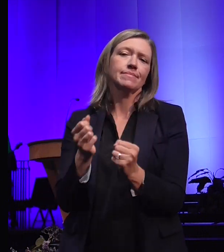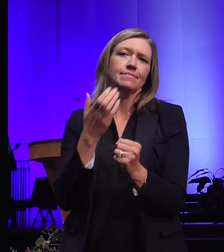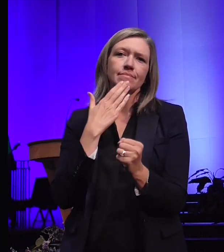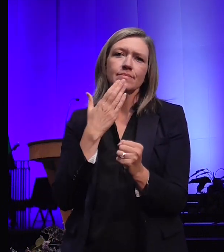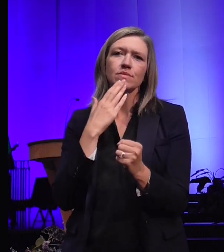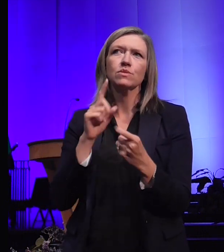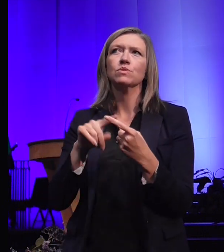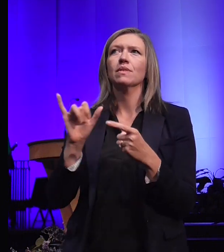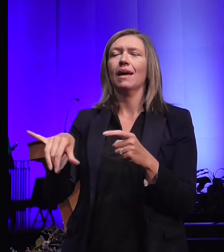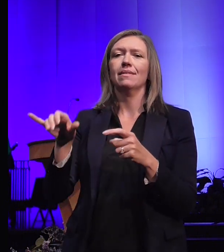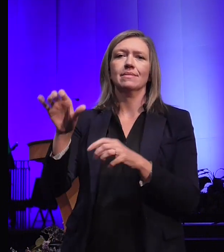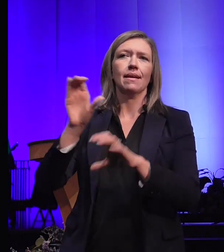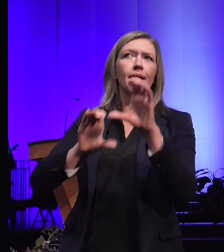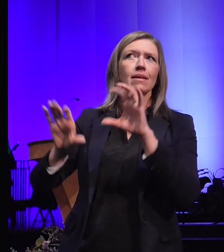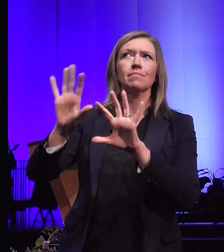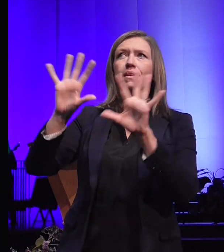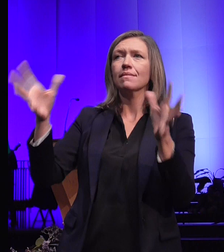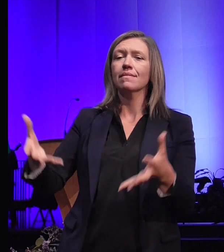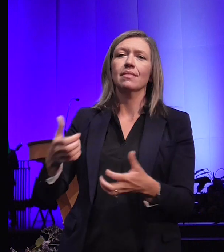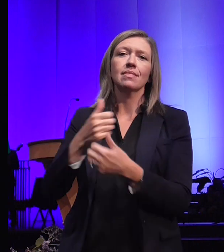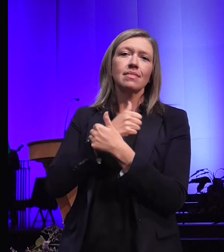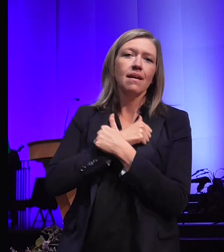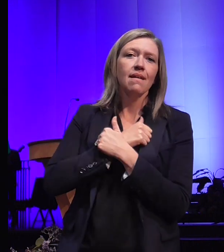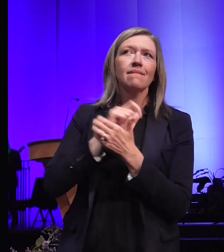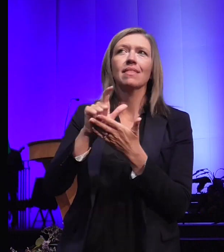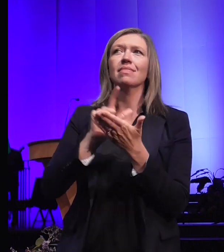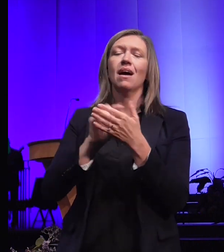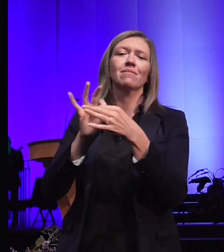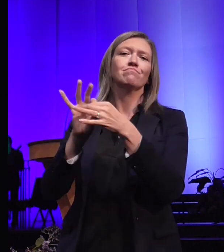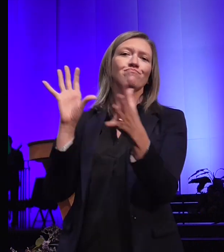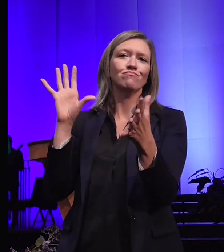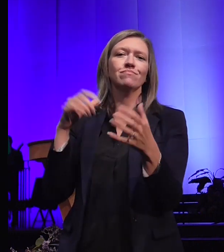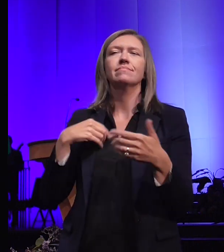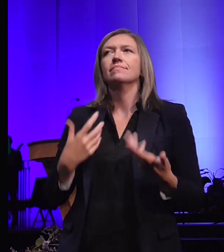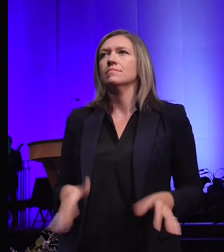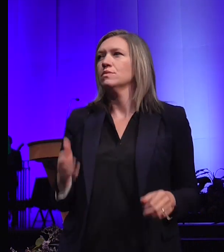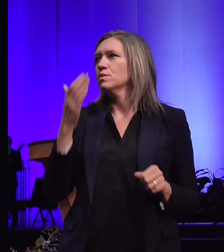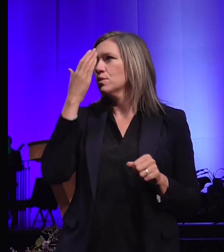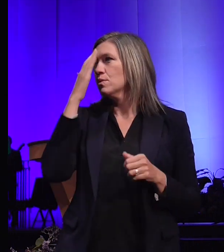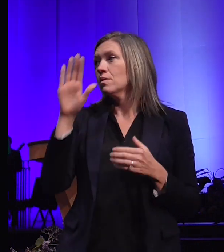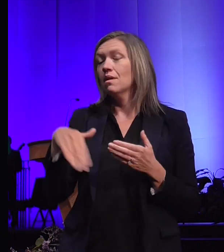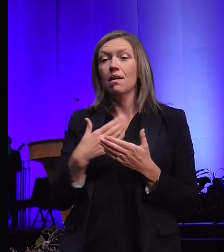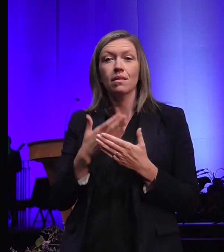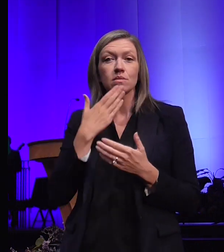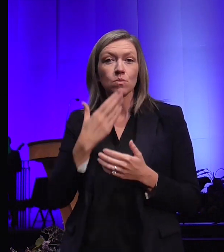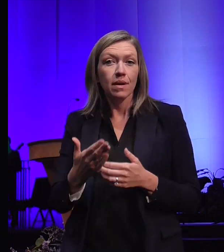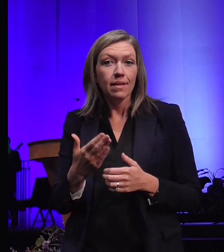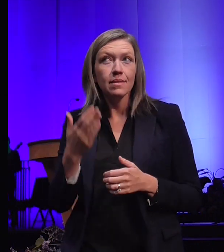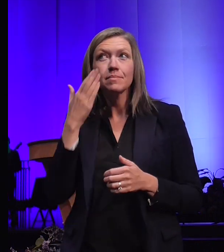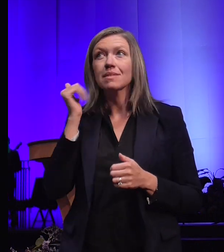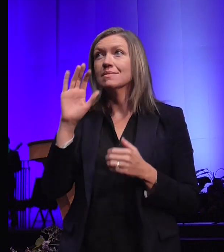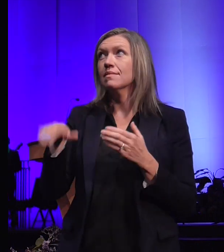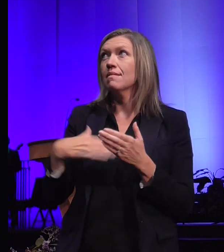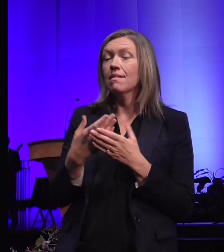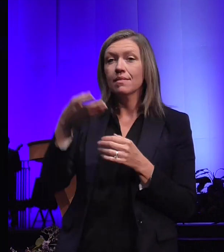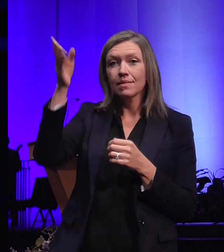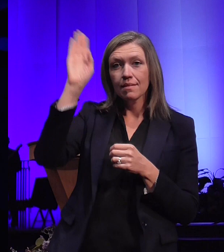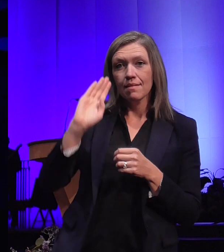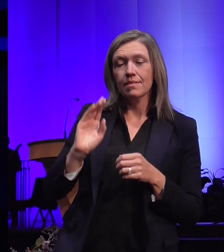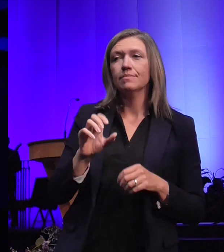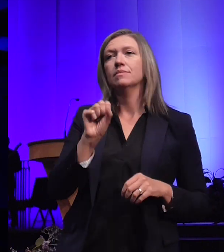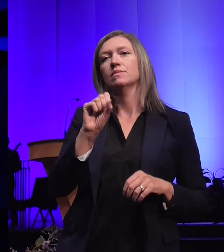amazing alchemy of love and law, I know that all is well, because all is God, and so it is.